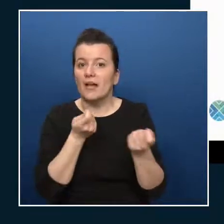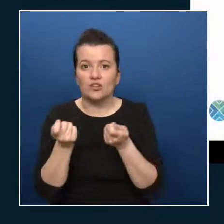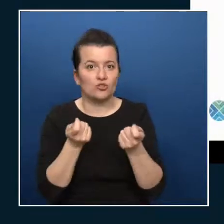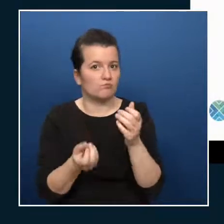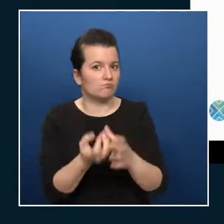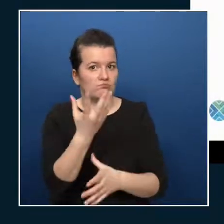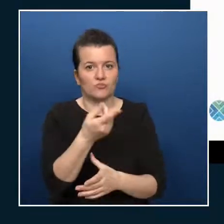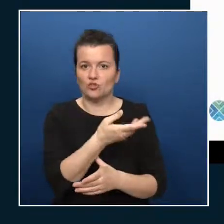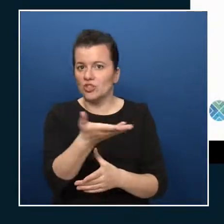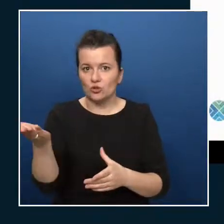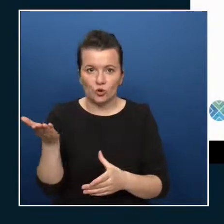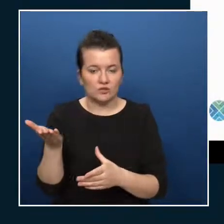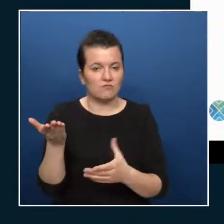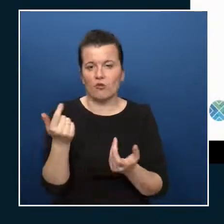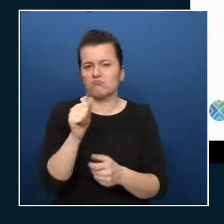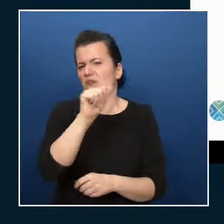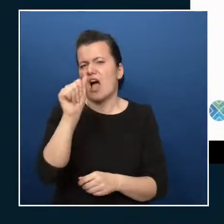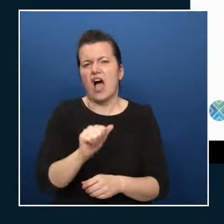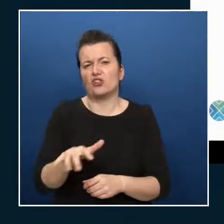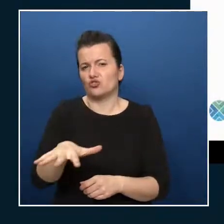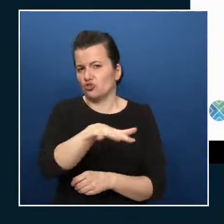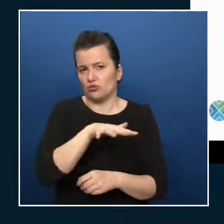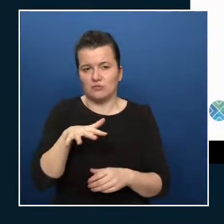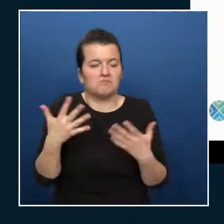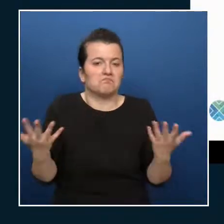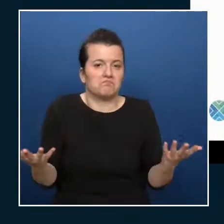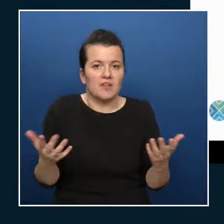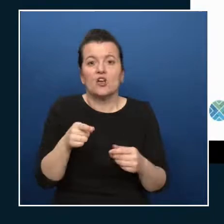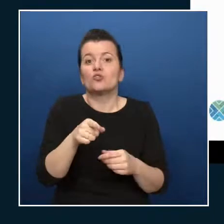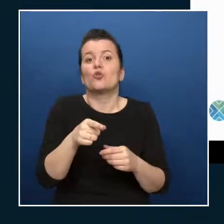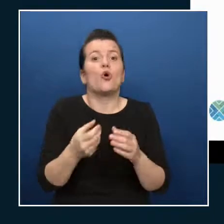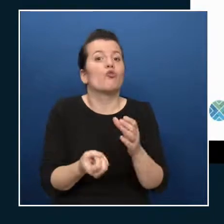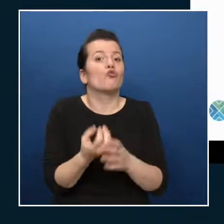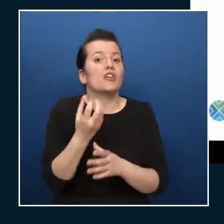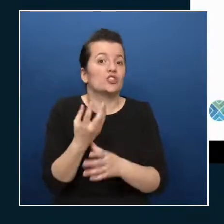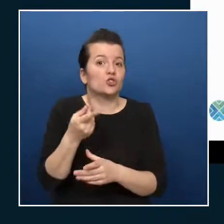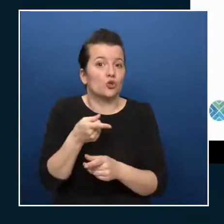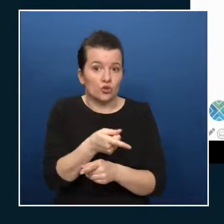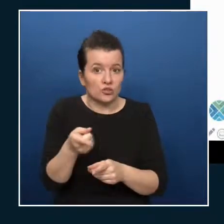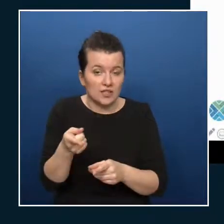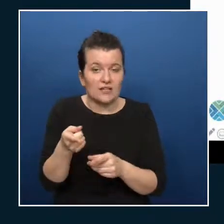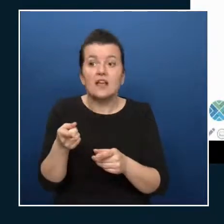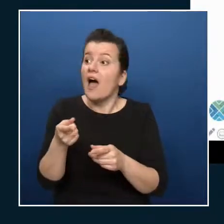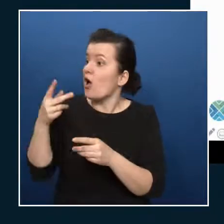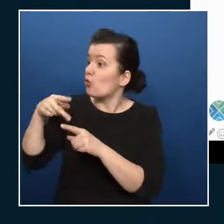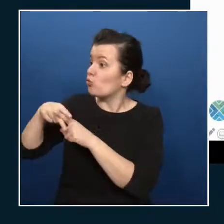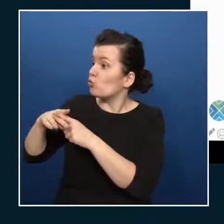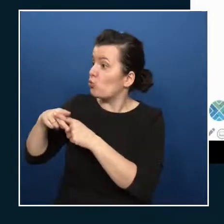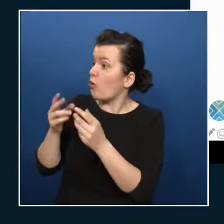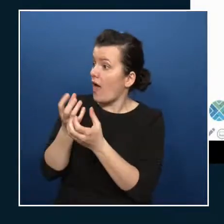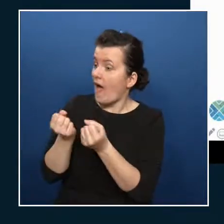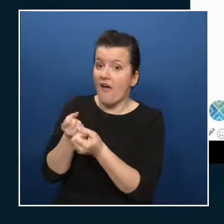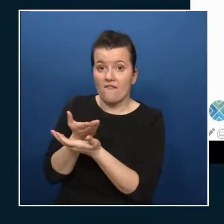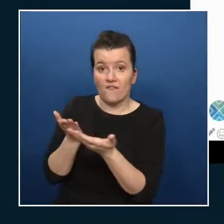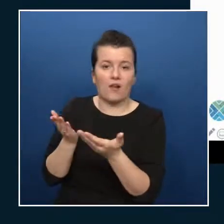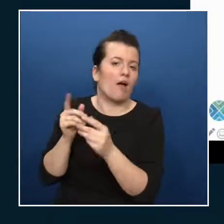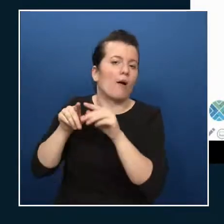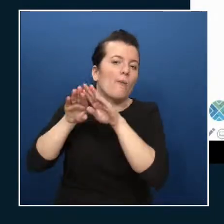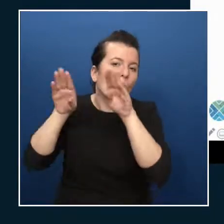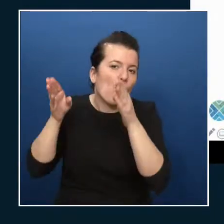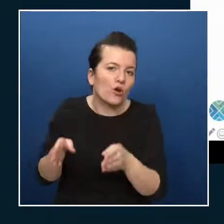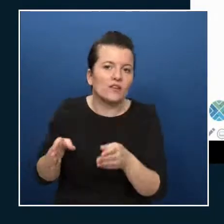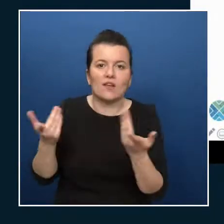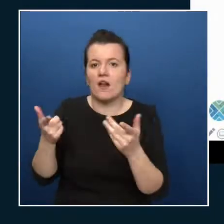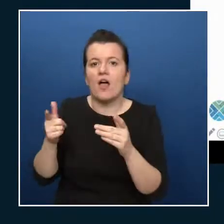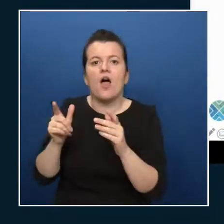environment. ARM enables you to manage your resources by using the available tools like the Azure Portal, Azure PowerShell,